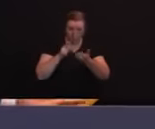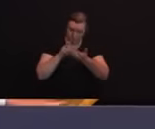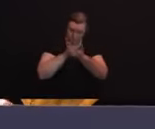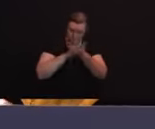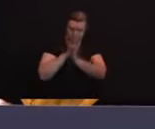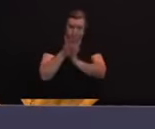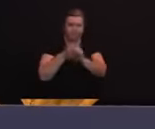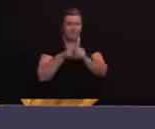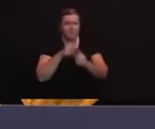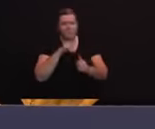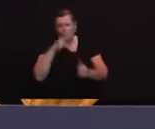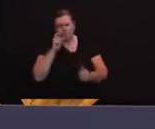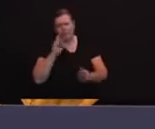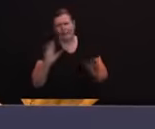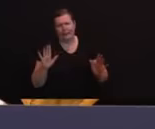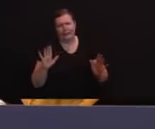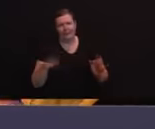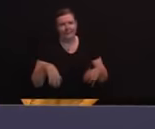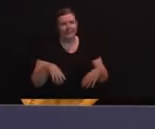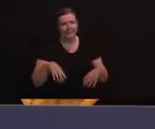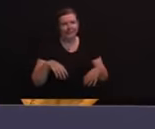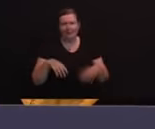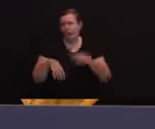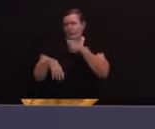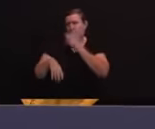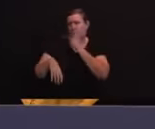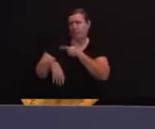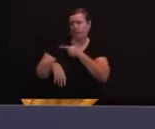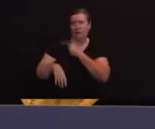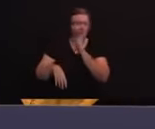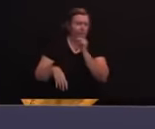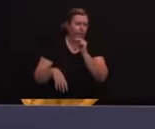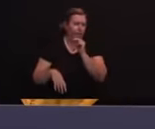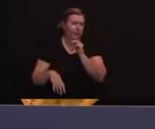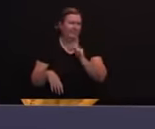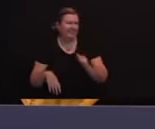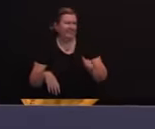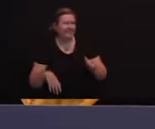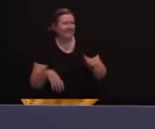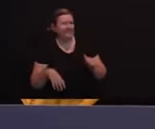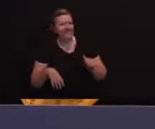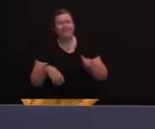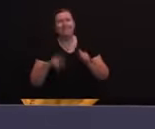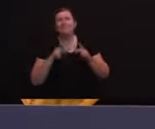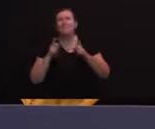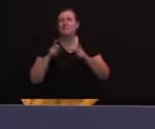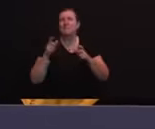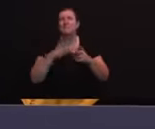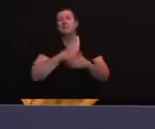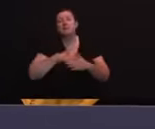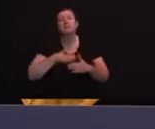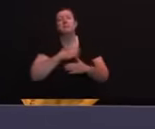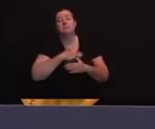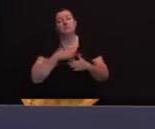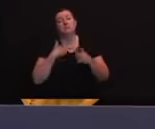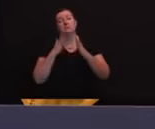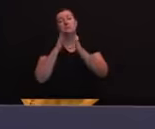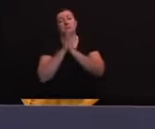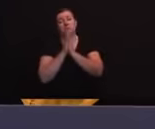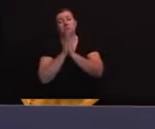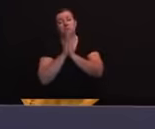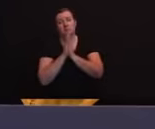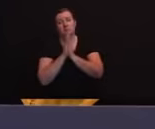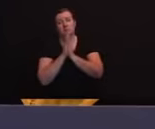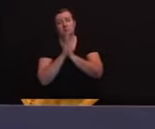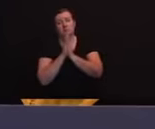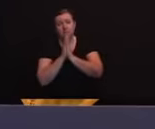Pat, I'm not sure. I'm not going to drink it. But we need folks to please God. I think there's some notion